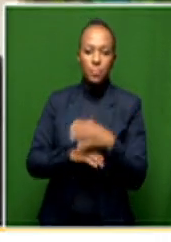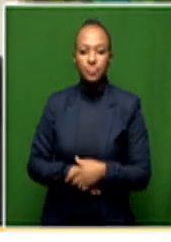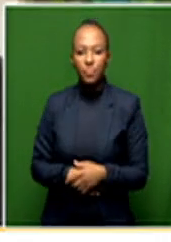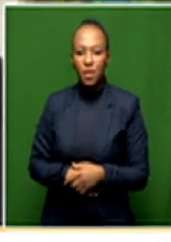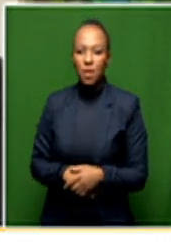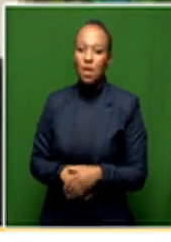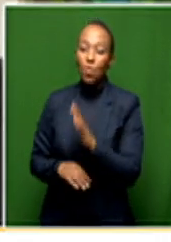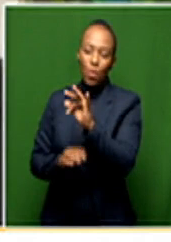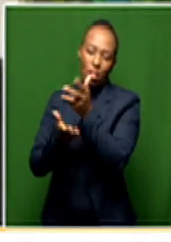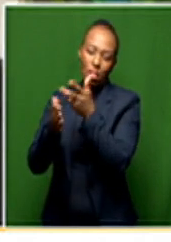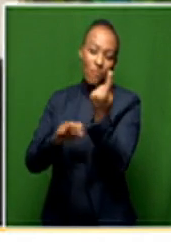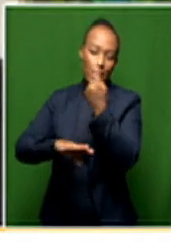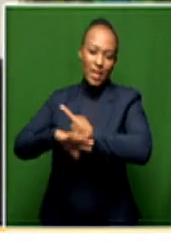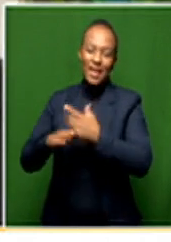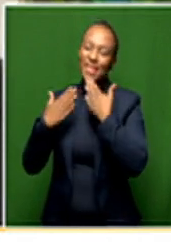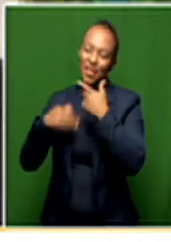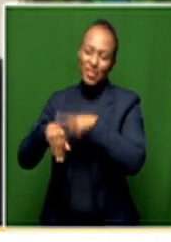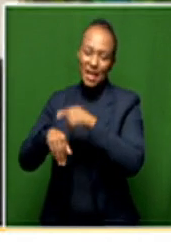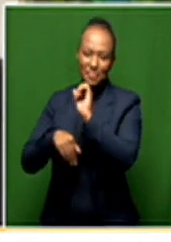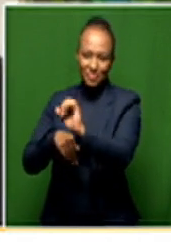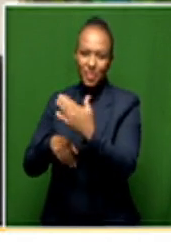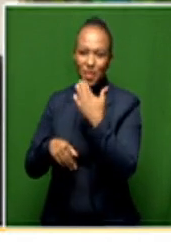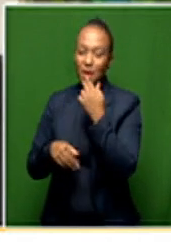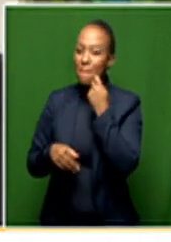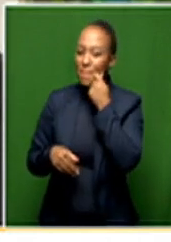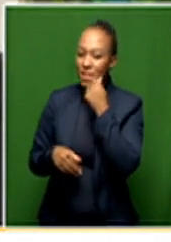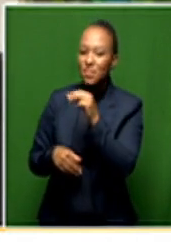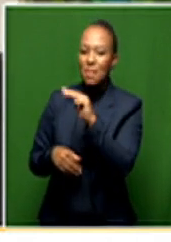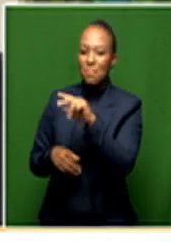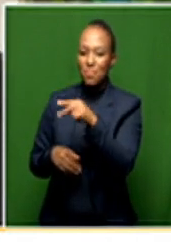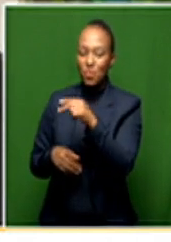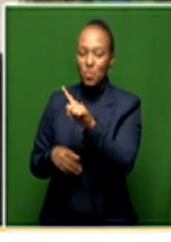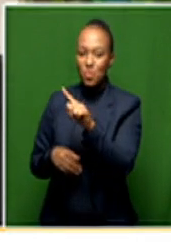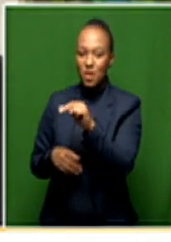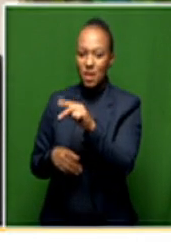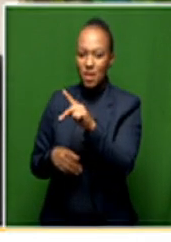for another day. But thanks so much for your time this morning, Mr. Mkhuleko Hlengwa. And